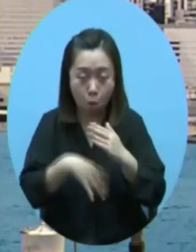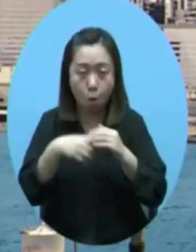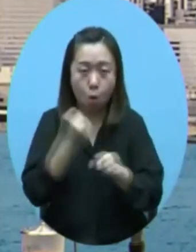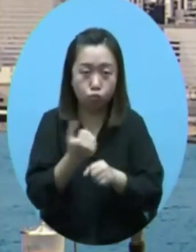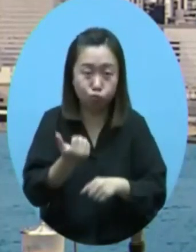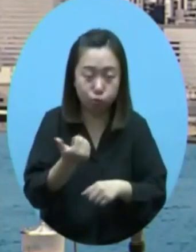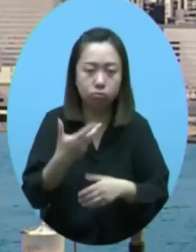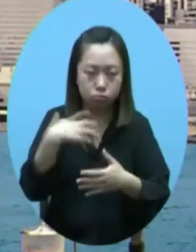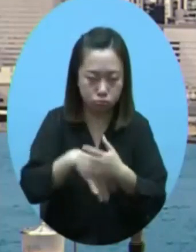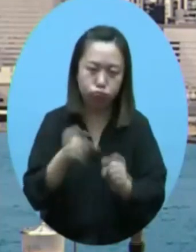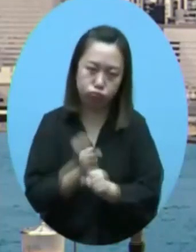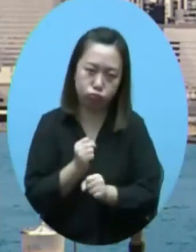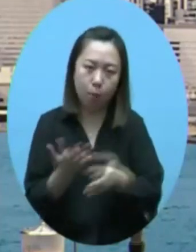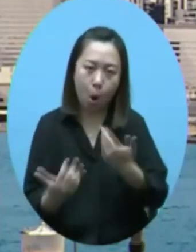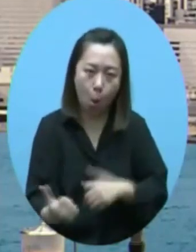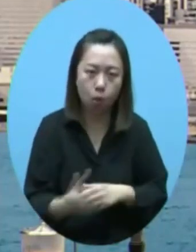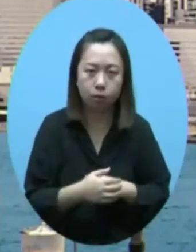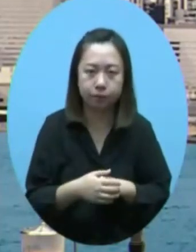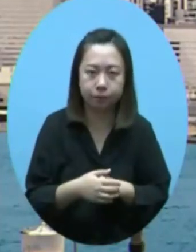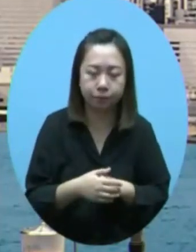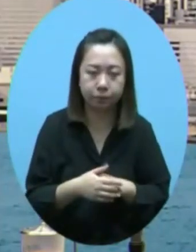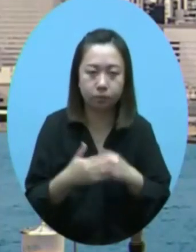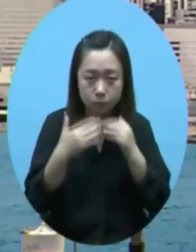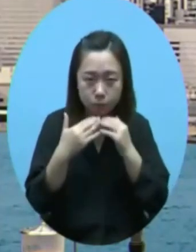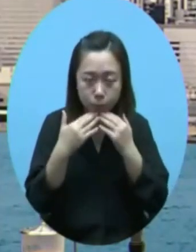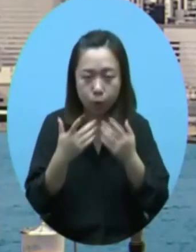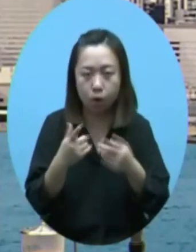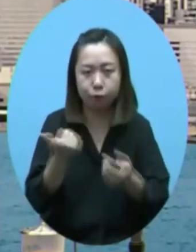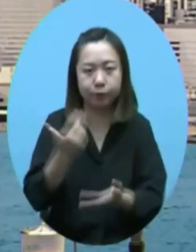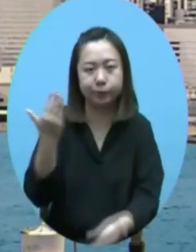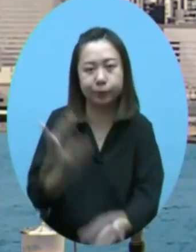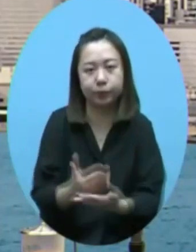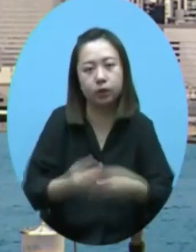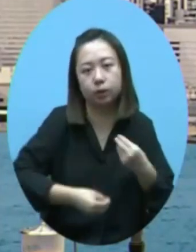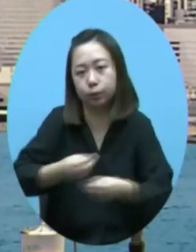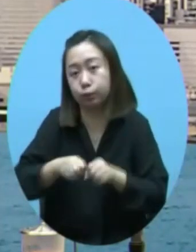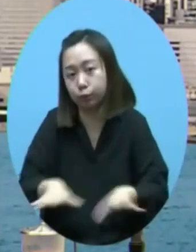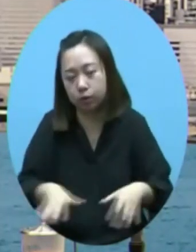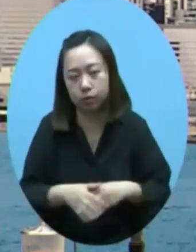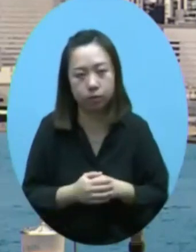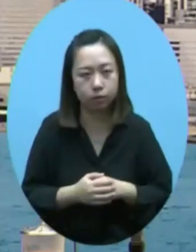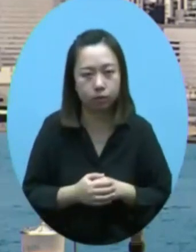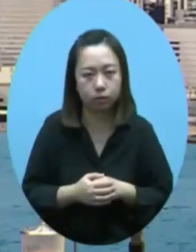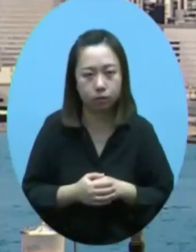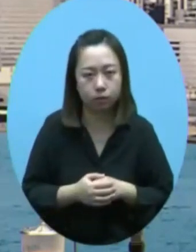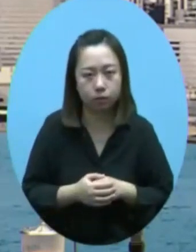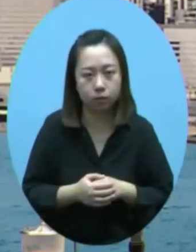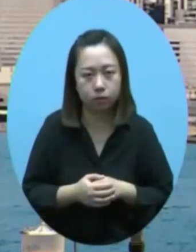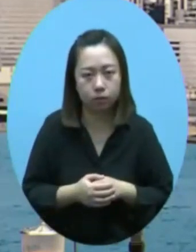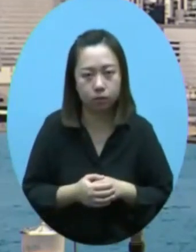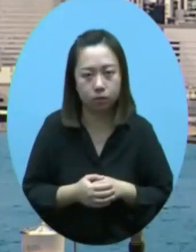and work from home whenever possible. Hopefully, we can cut off the transmission chain in the community.